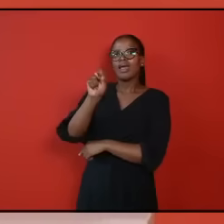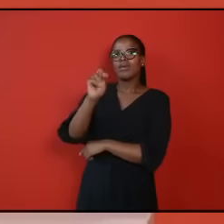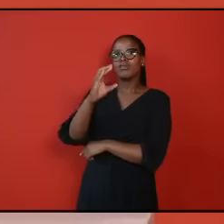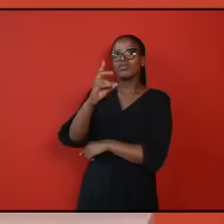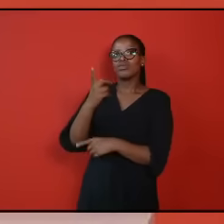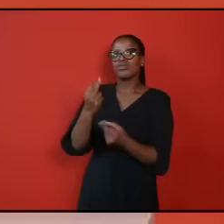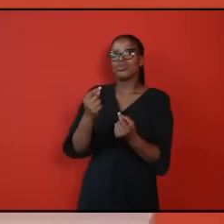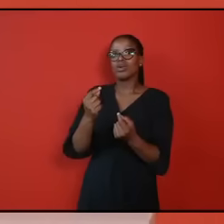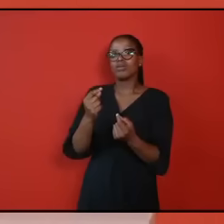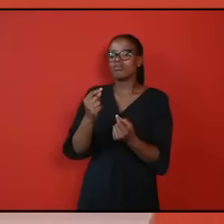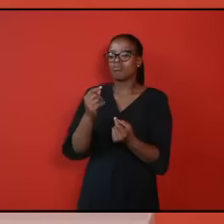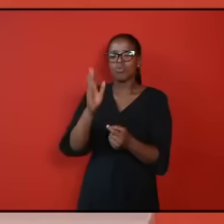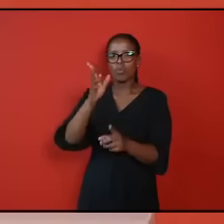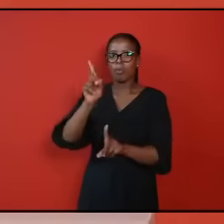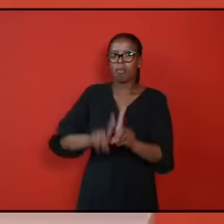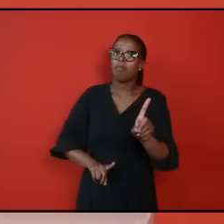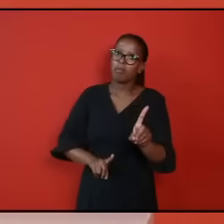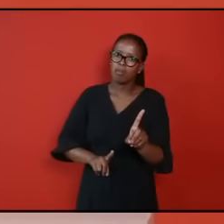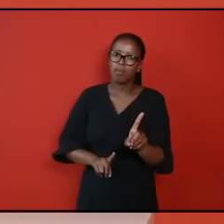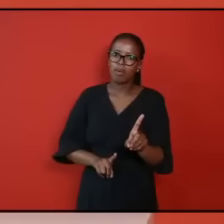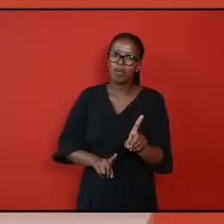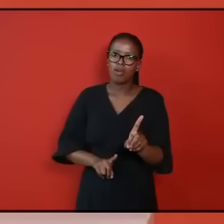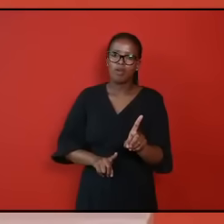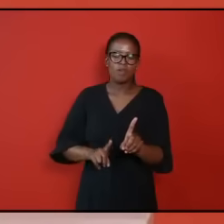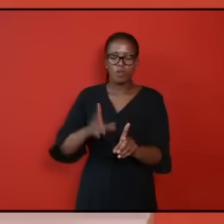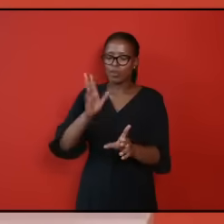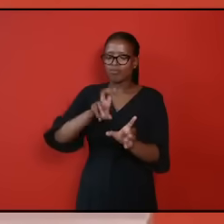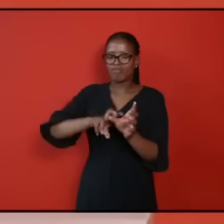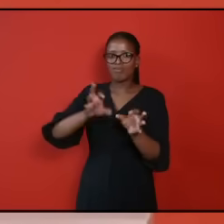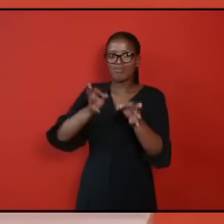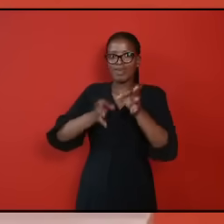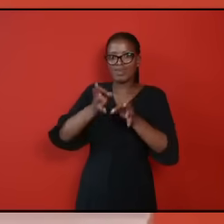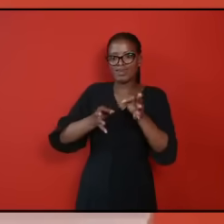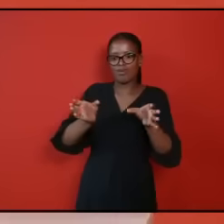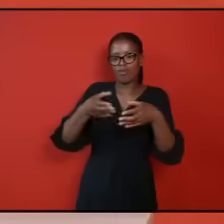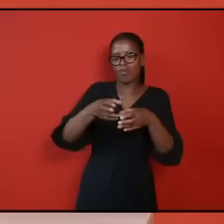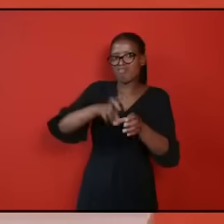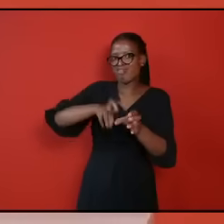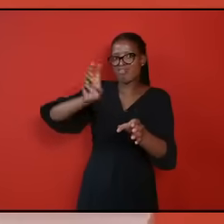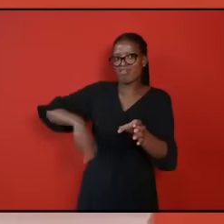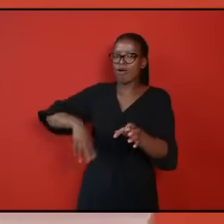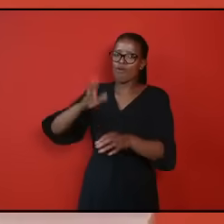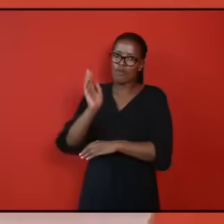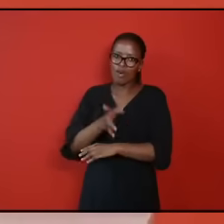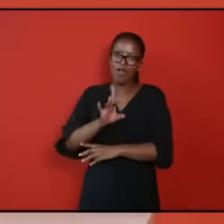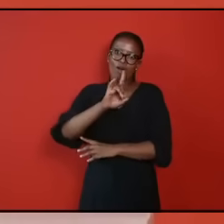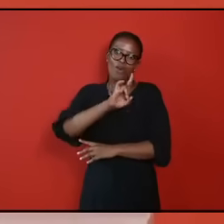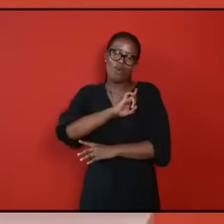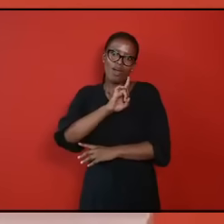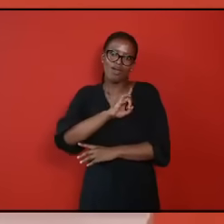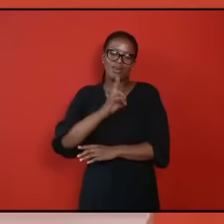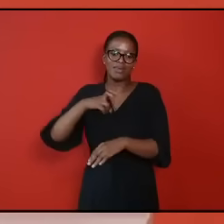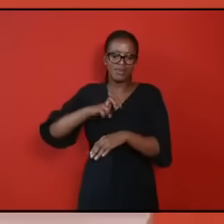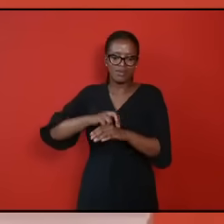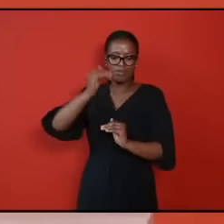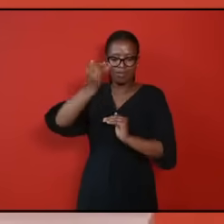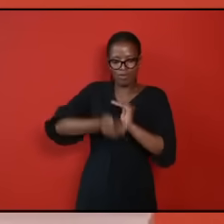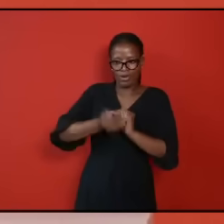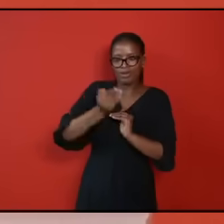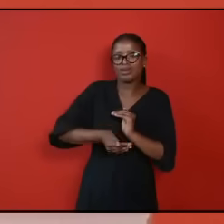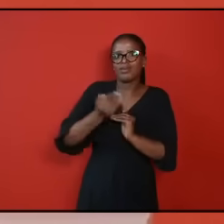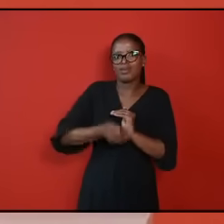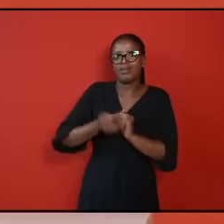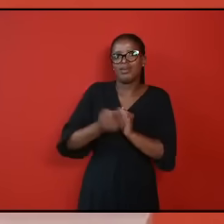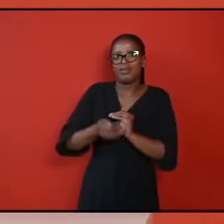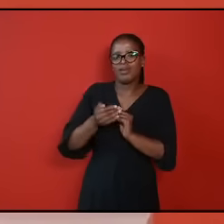in less than a second. It will be out completely. They don't do it because they are protecting the status quo,